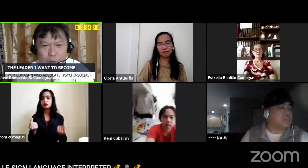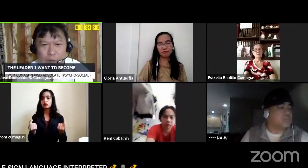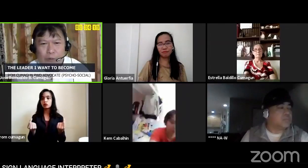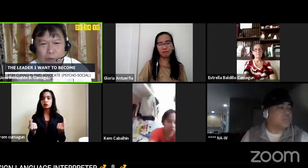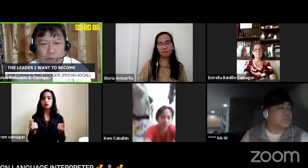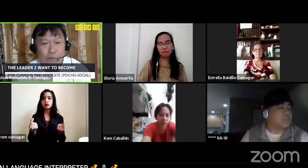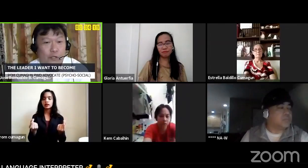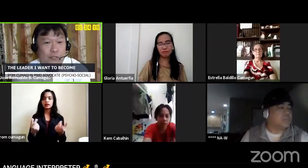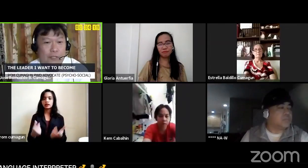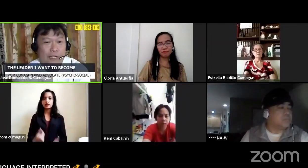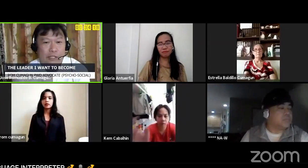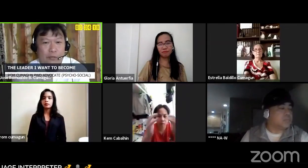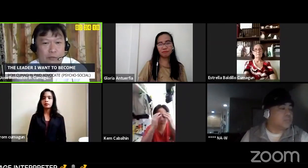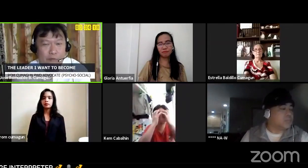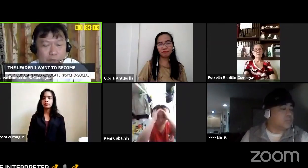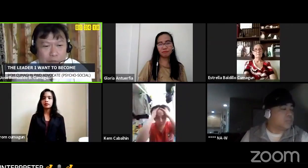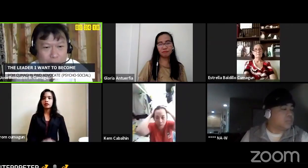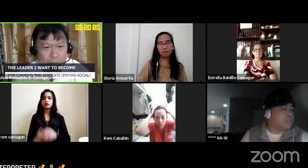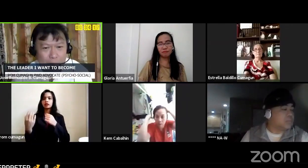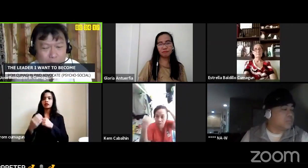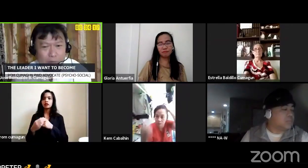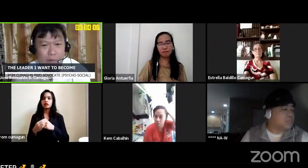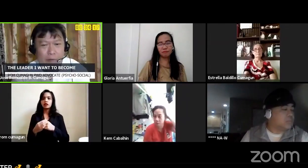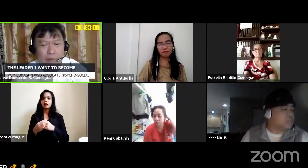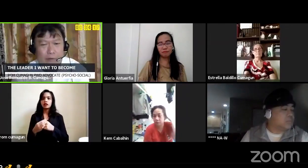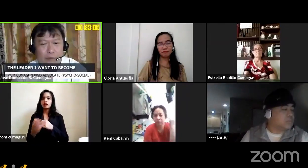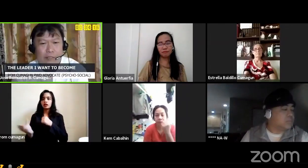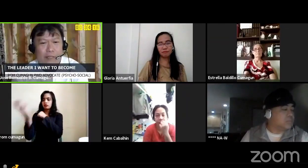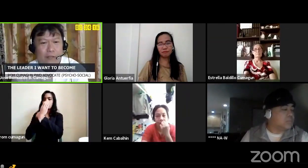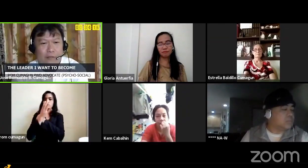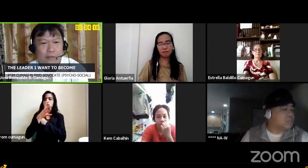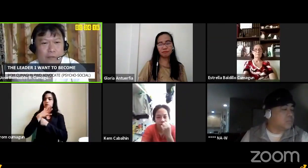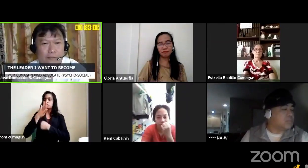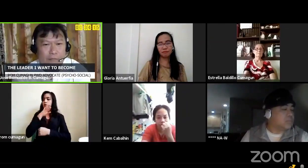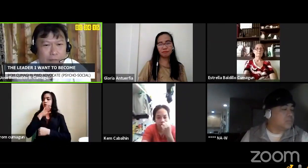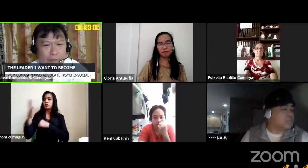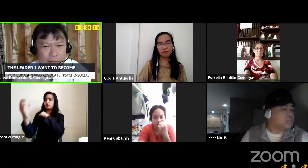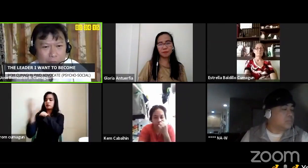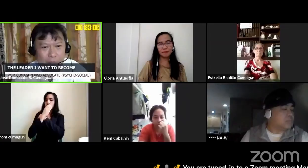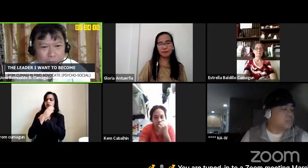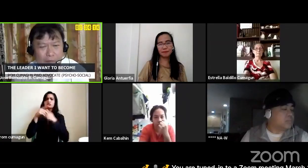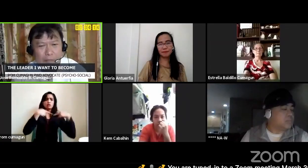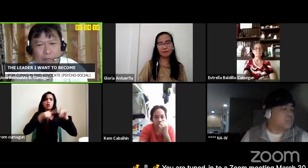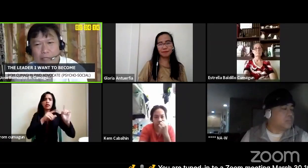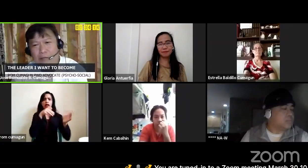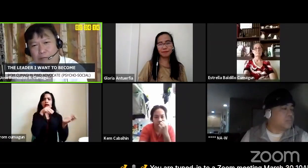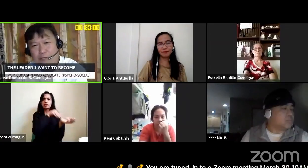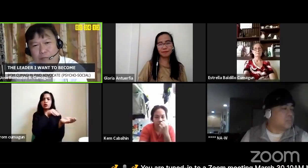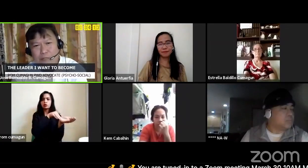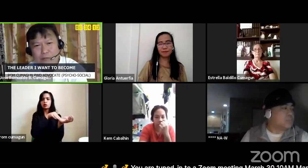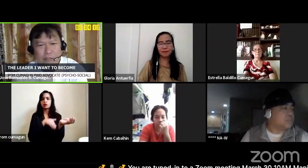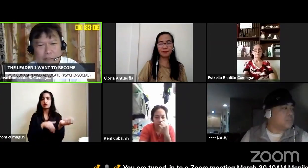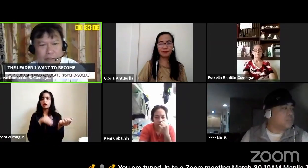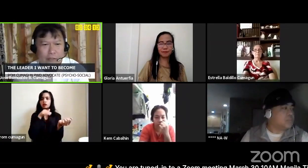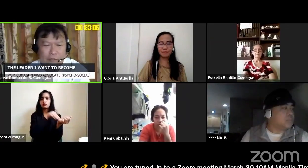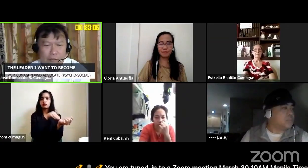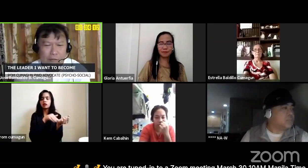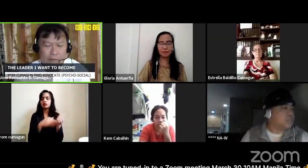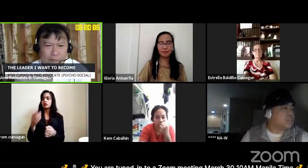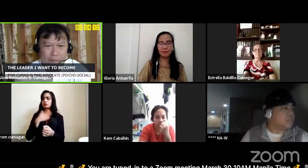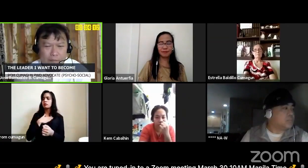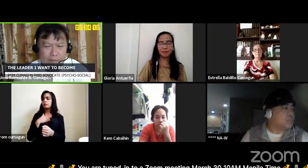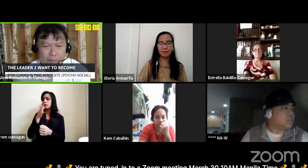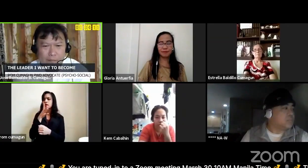it was my mother who forced the issue, who forced me to see the doctor. It was my mother forced me to see